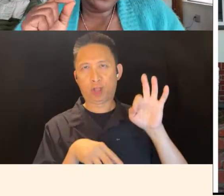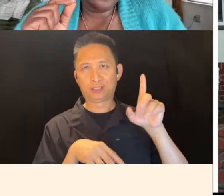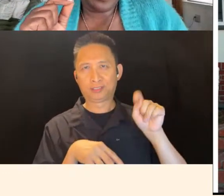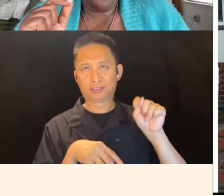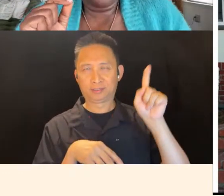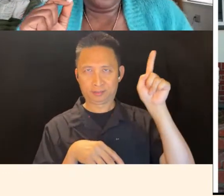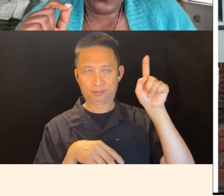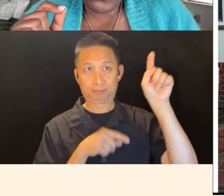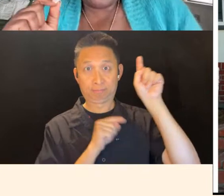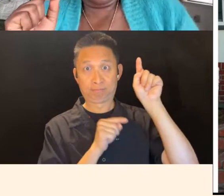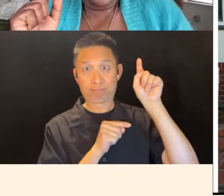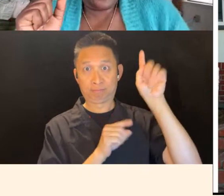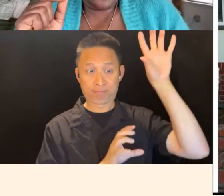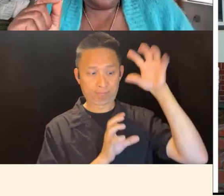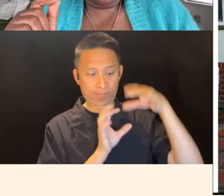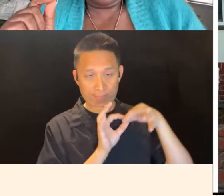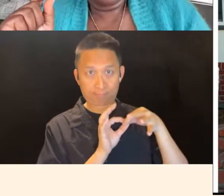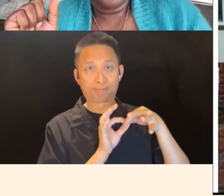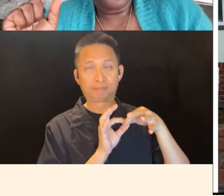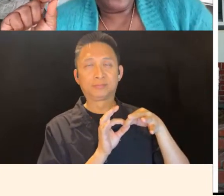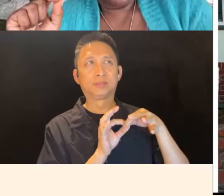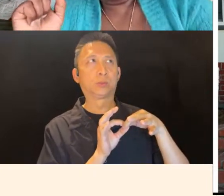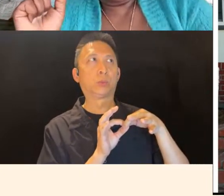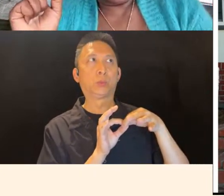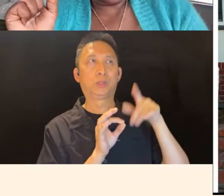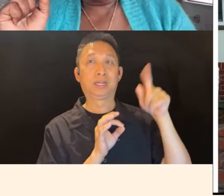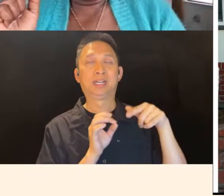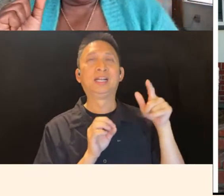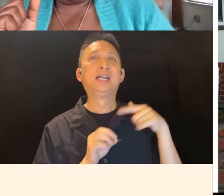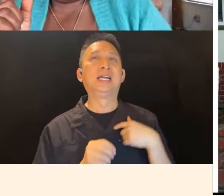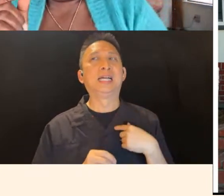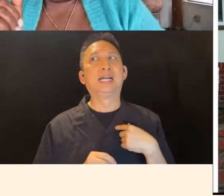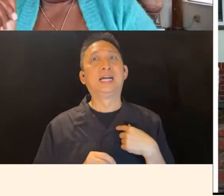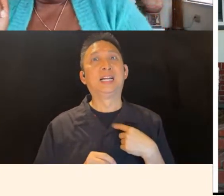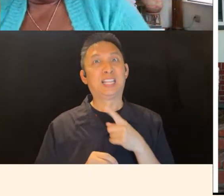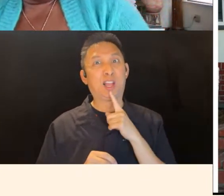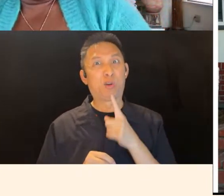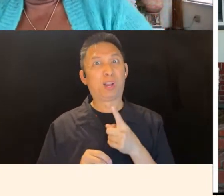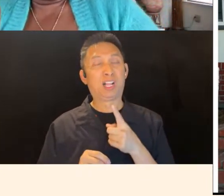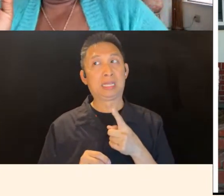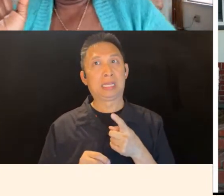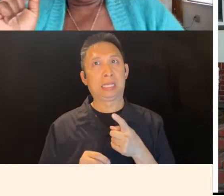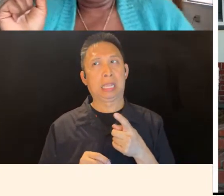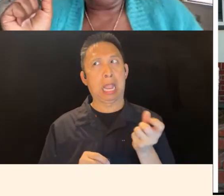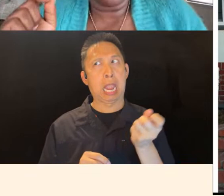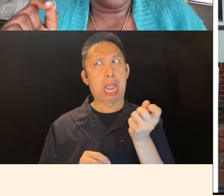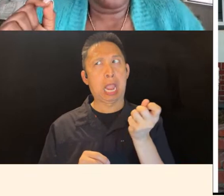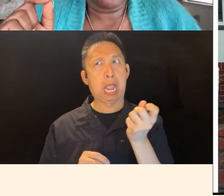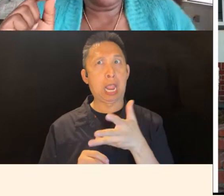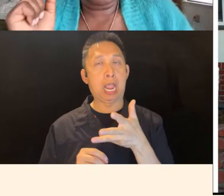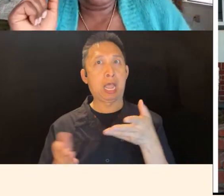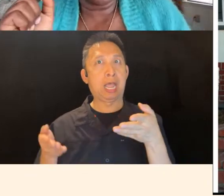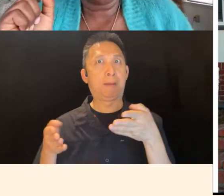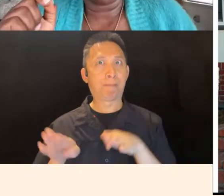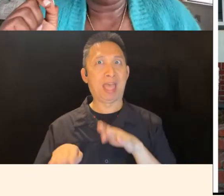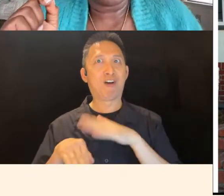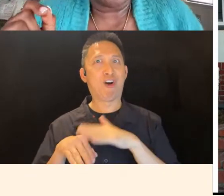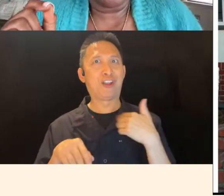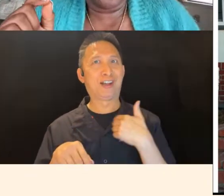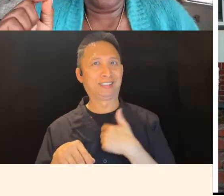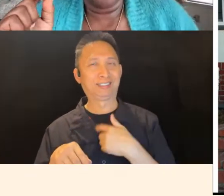really went out on a limb and created an outcome. So there's a